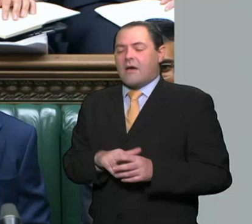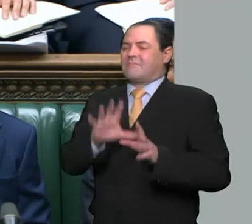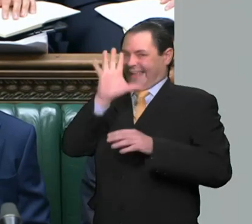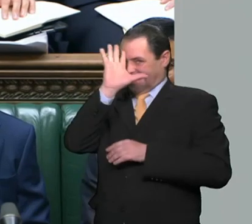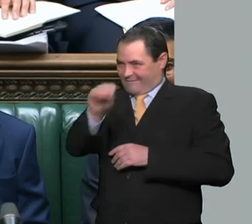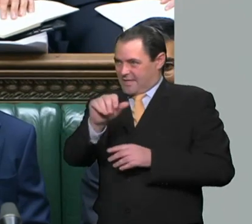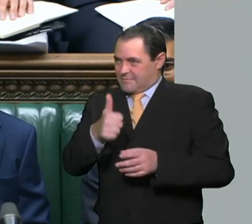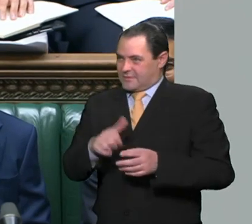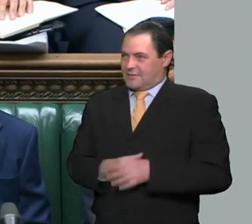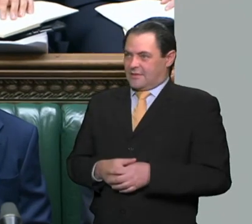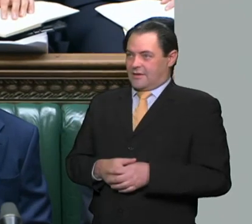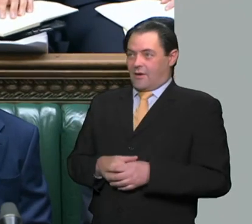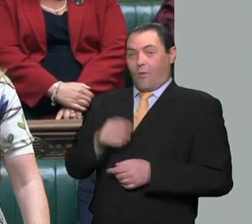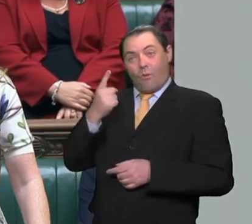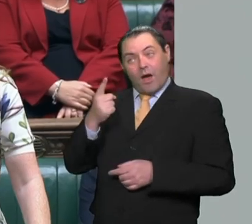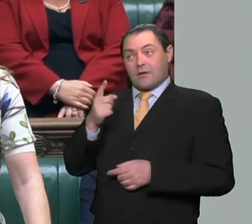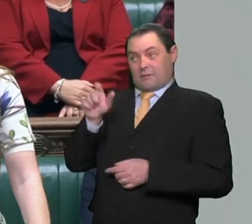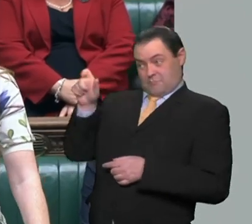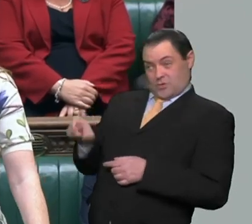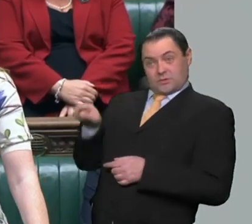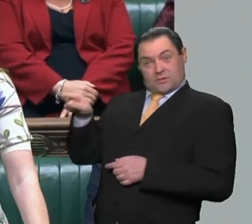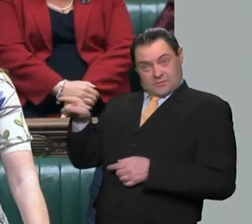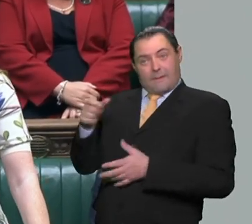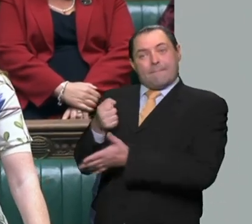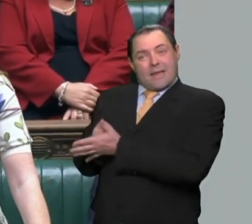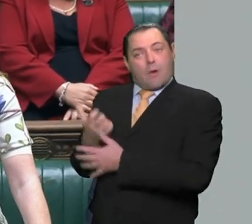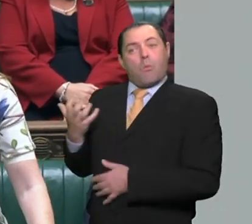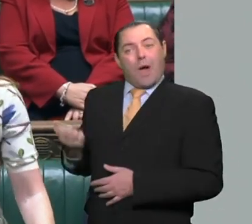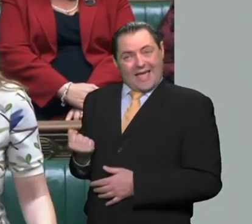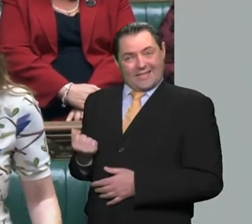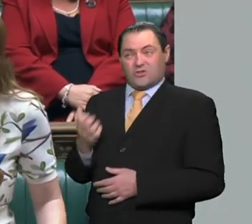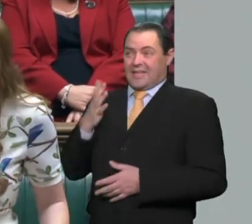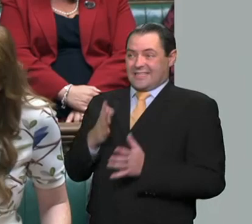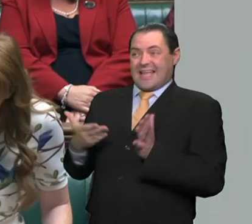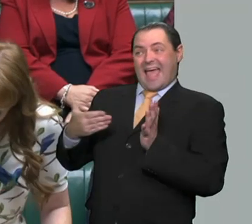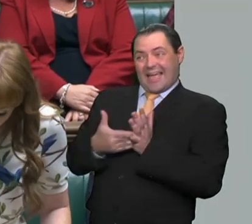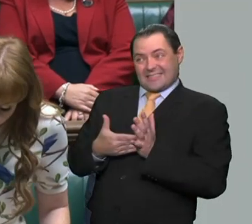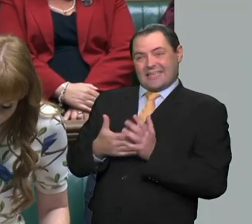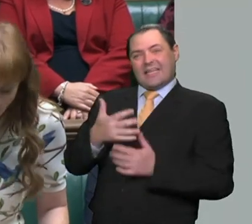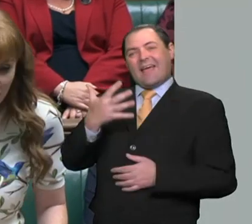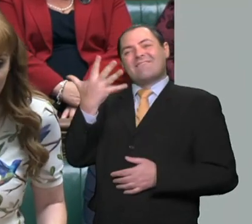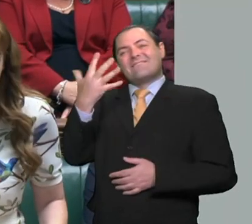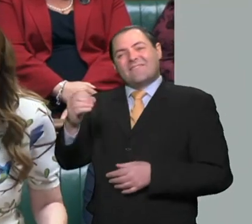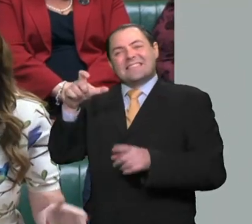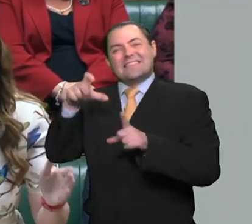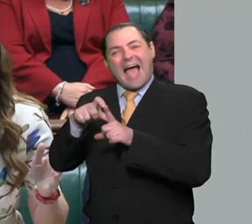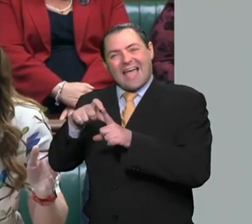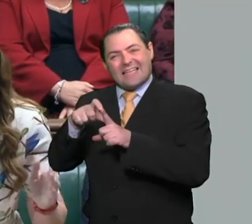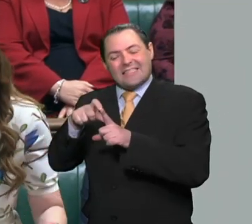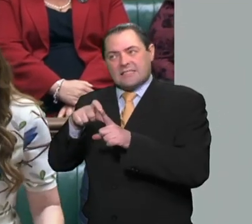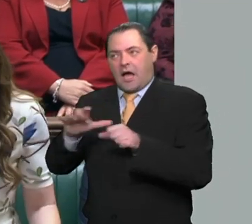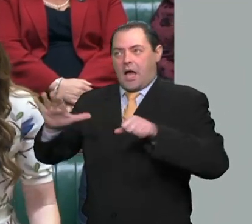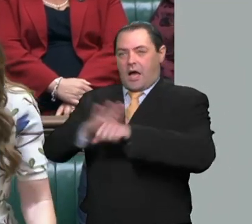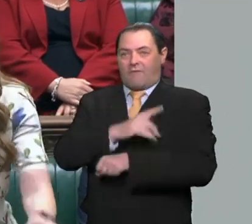him, a worker on the minimum wage would need to work an extra 50 days to pay for